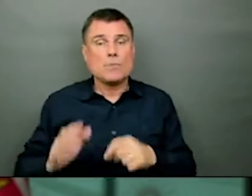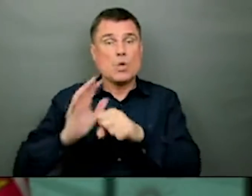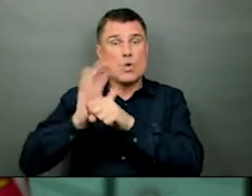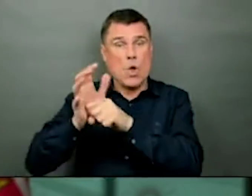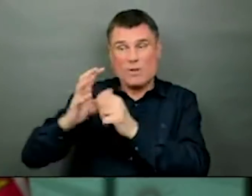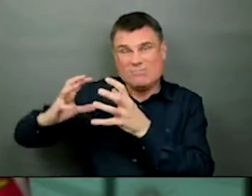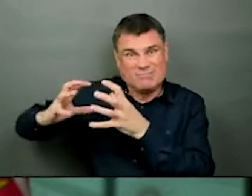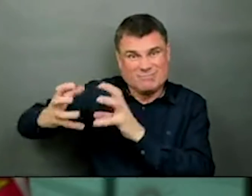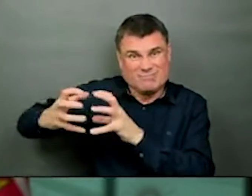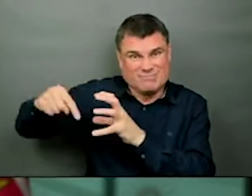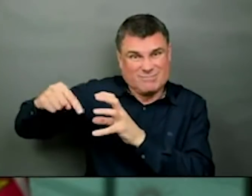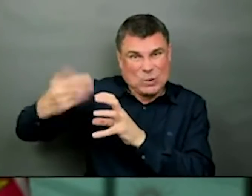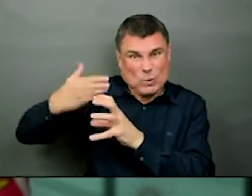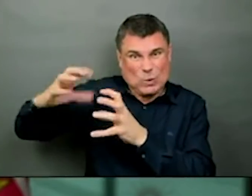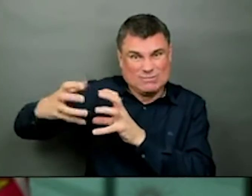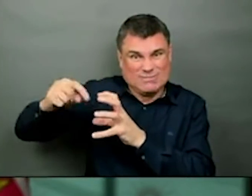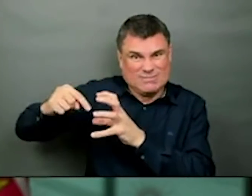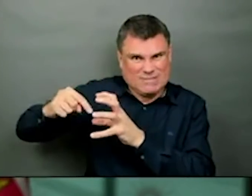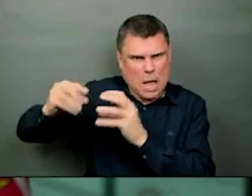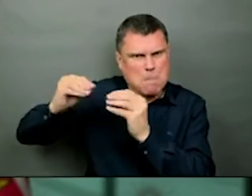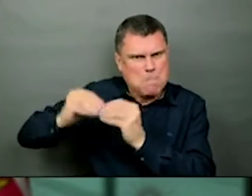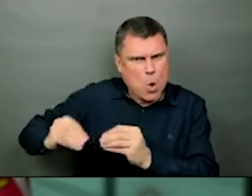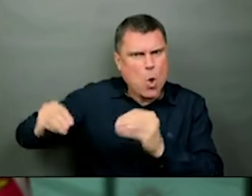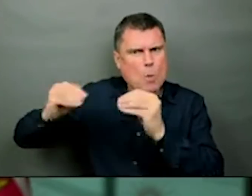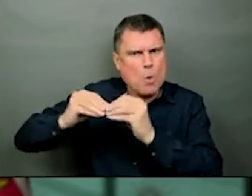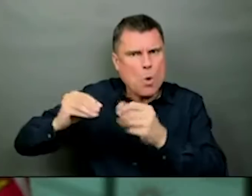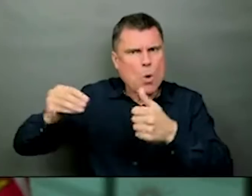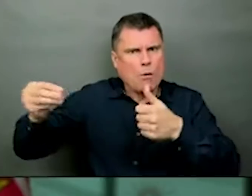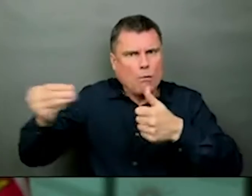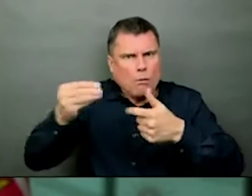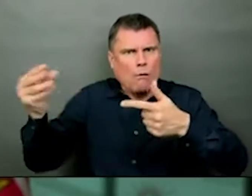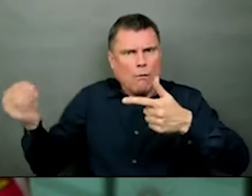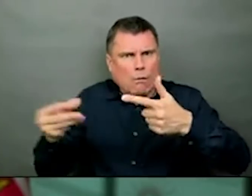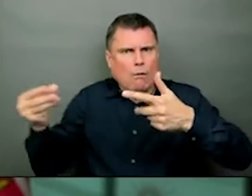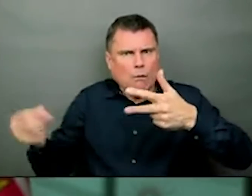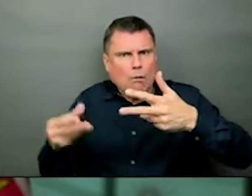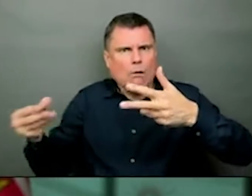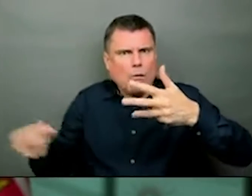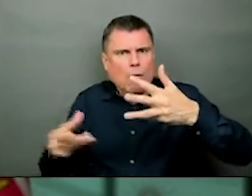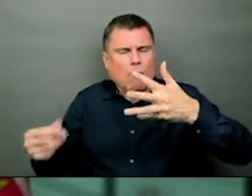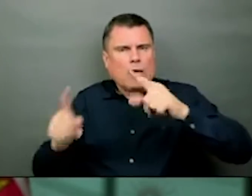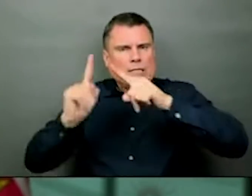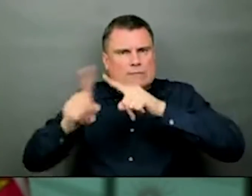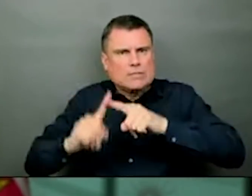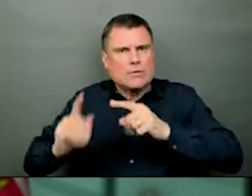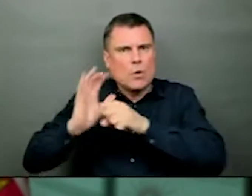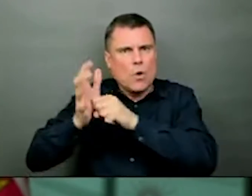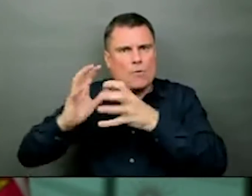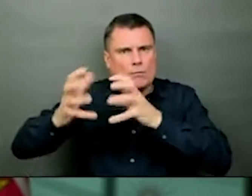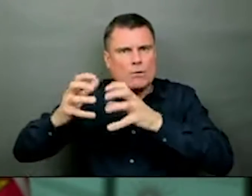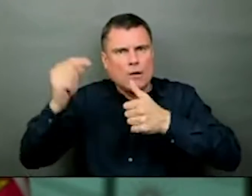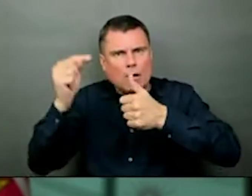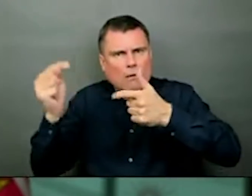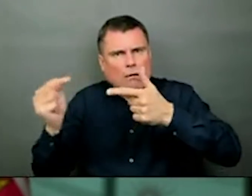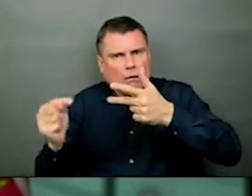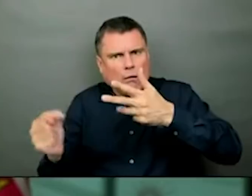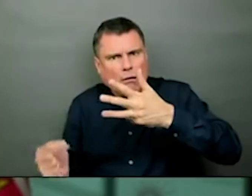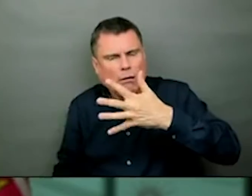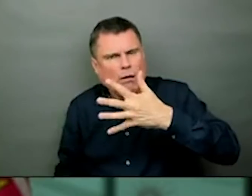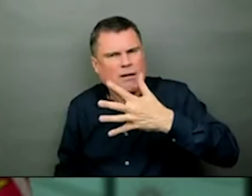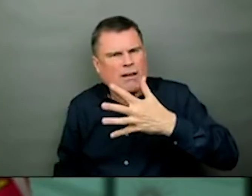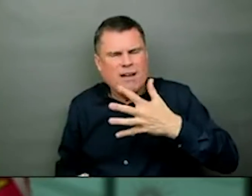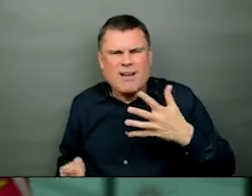of these are rising. I guess I'm curious to know, how are these variants